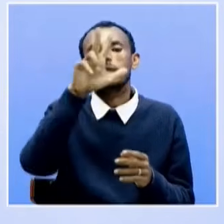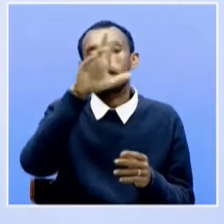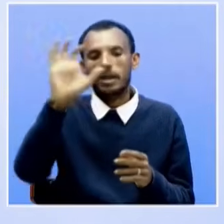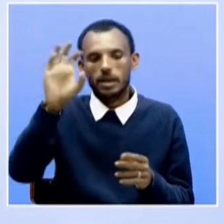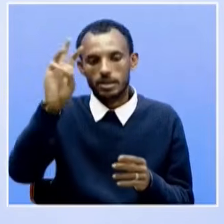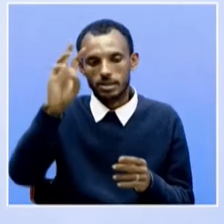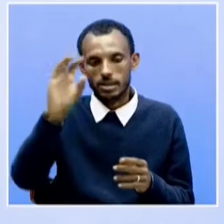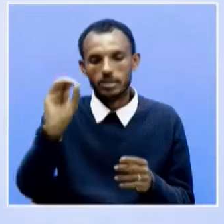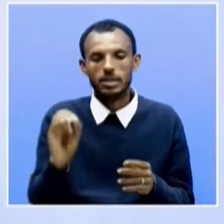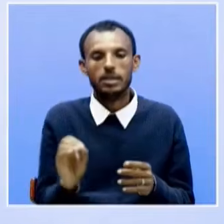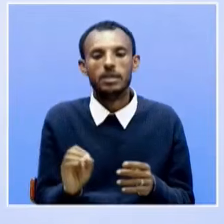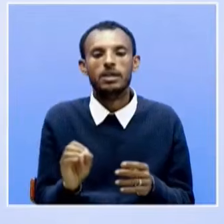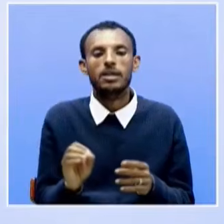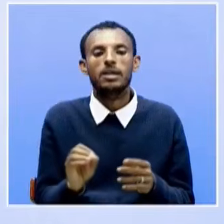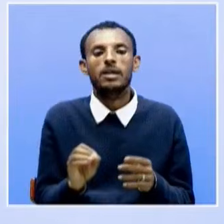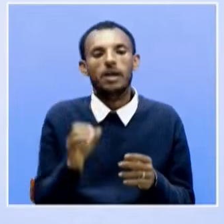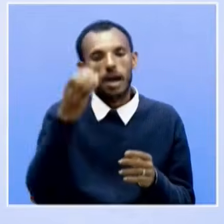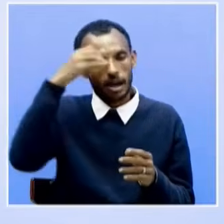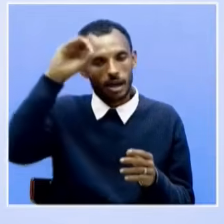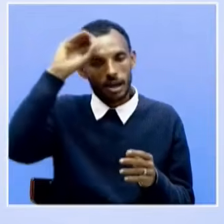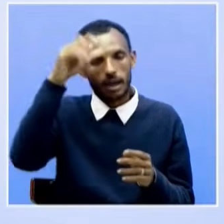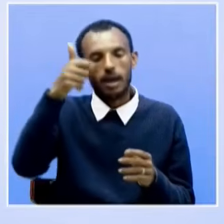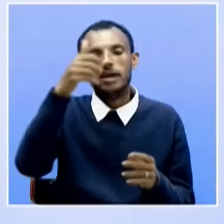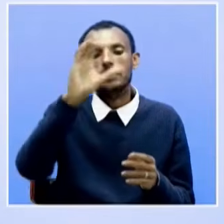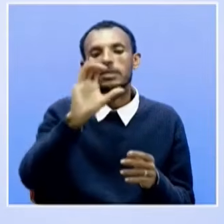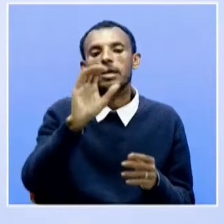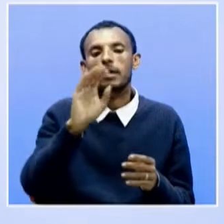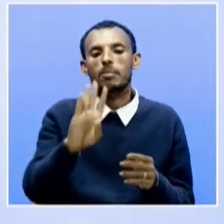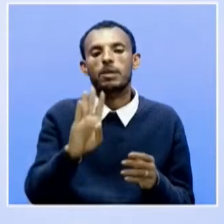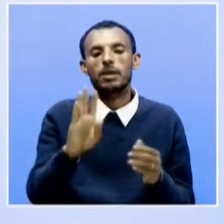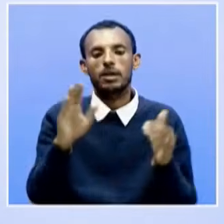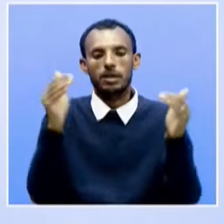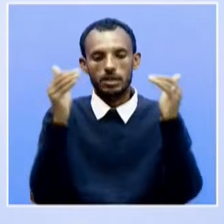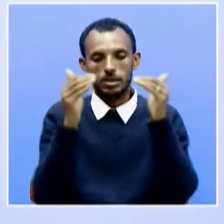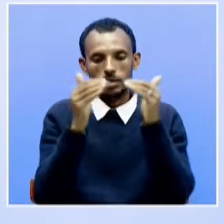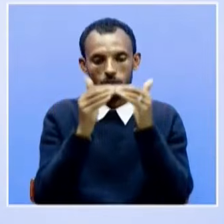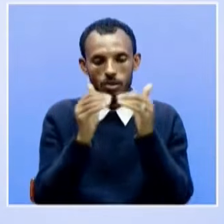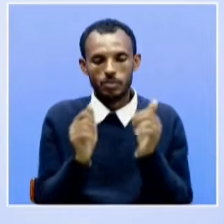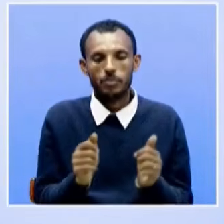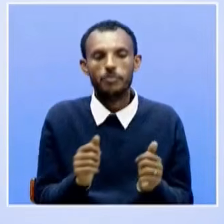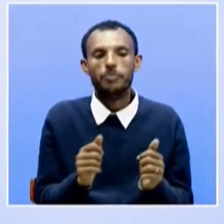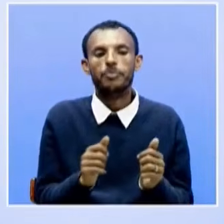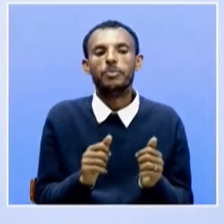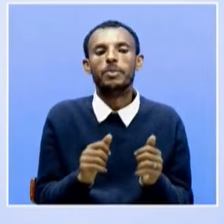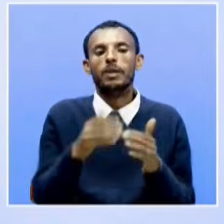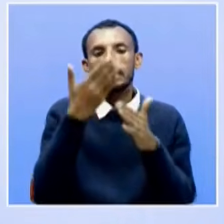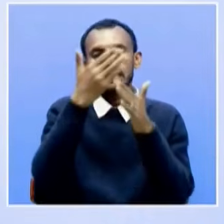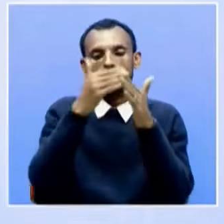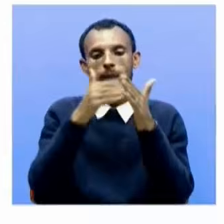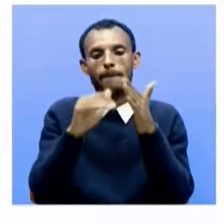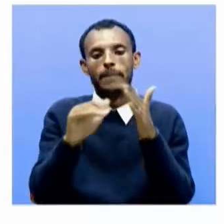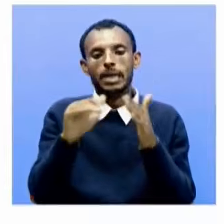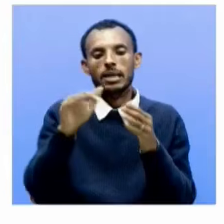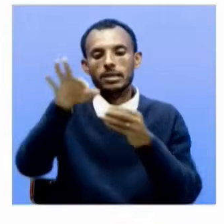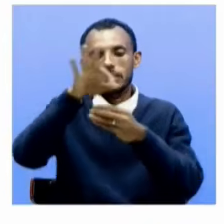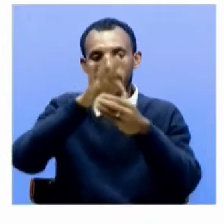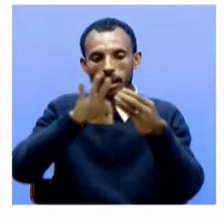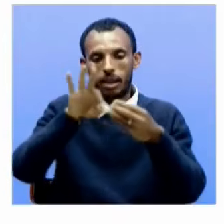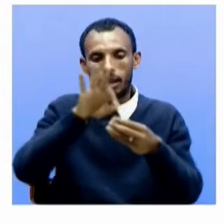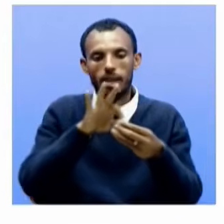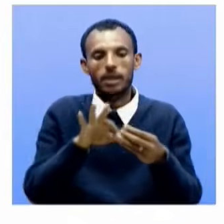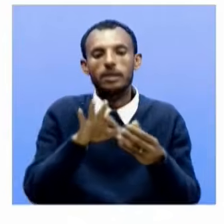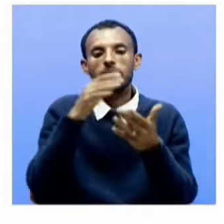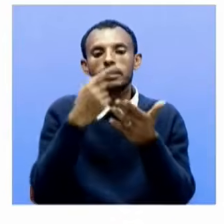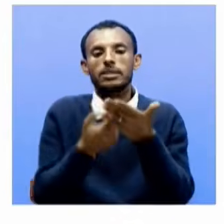360 degree. Okay, angle ACB is subtended by a semicircle. Therefore,